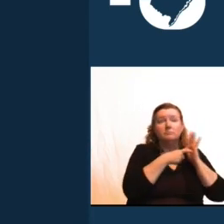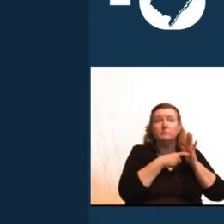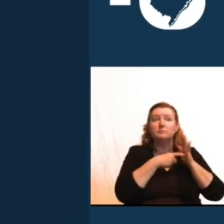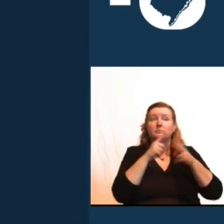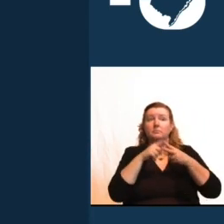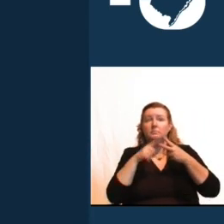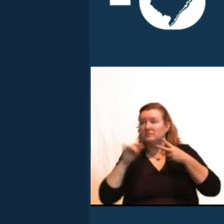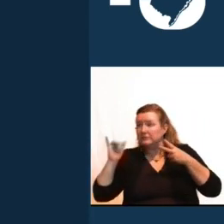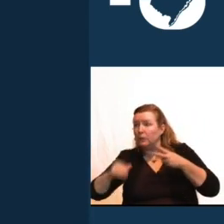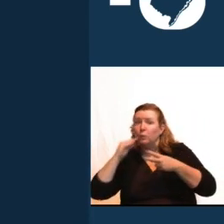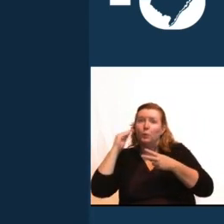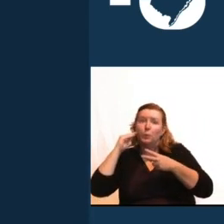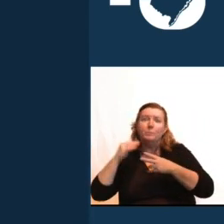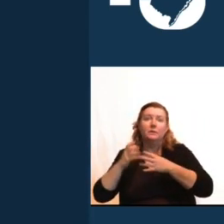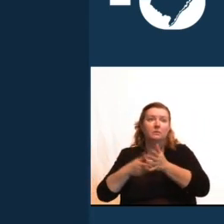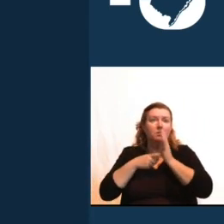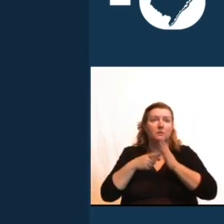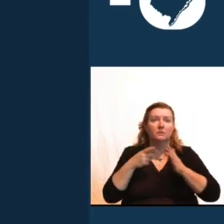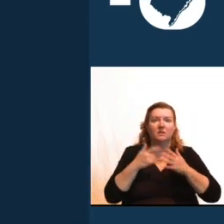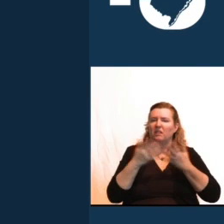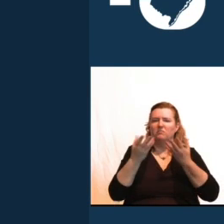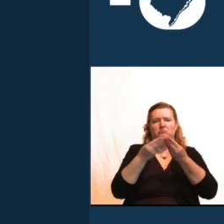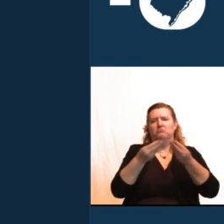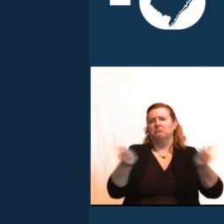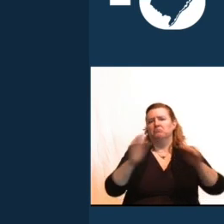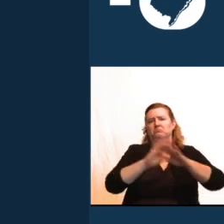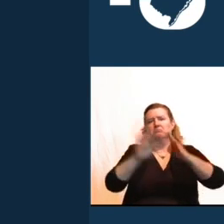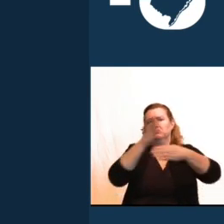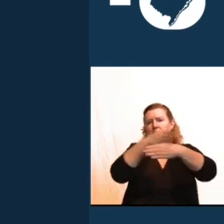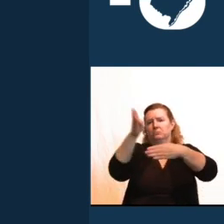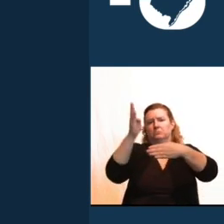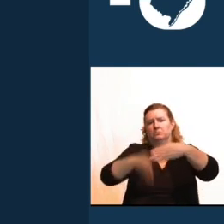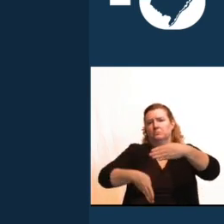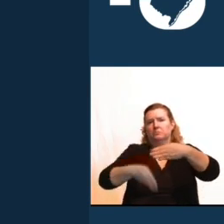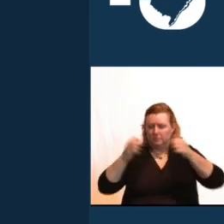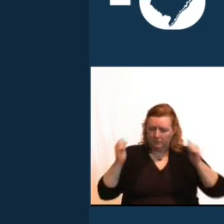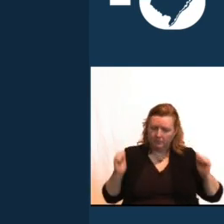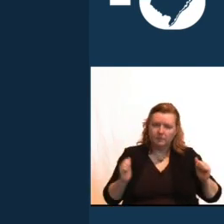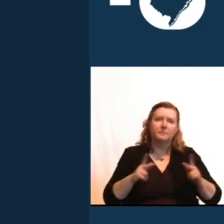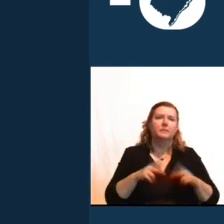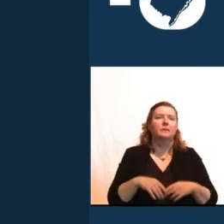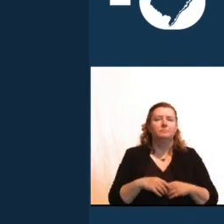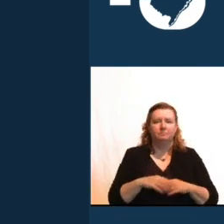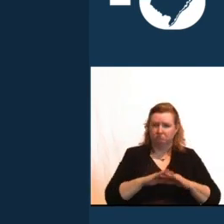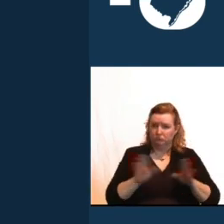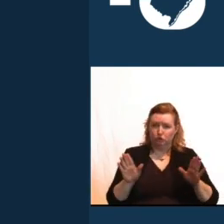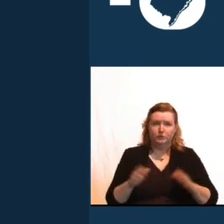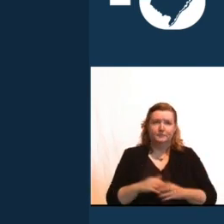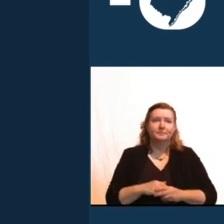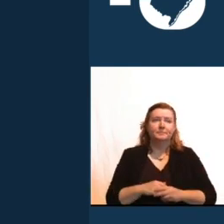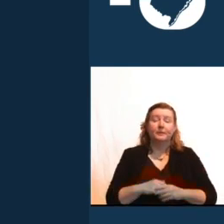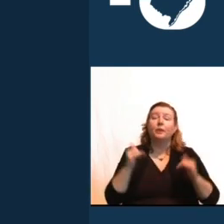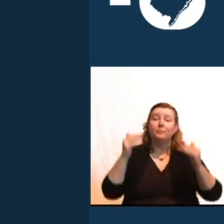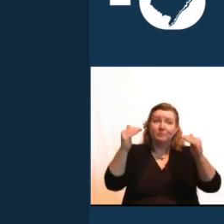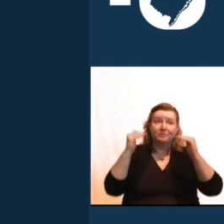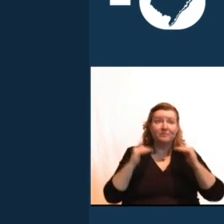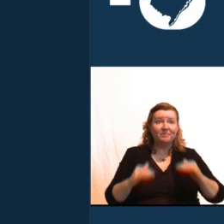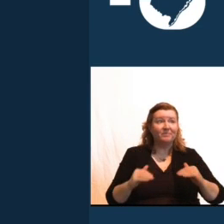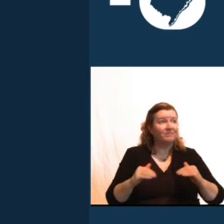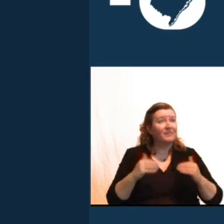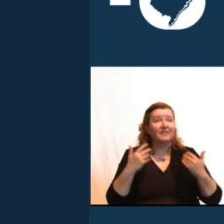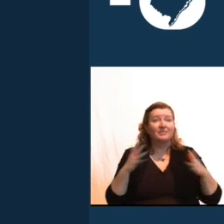Switching gears, I want to give a quick shout out to these two guys, members of the U.S. Paralympic team from New Jersey preparing